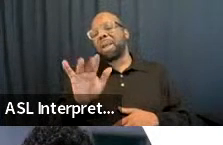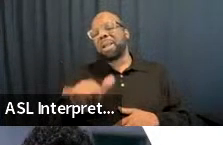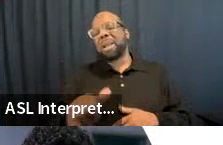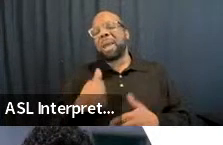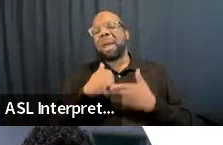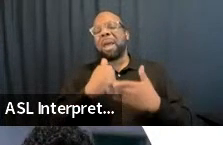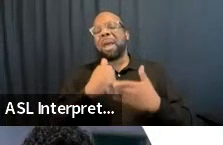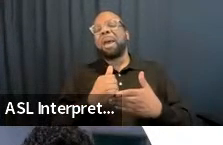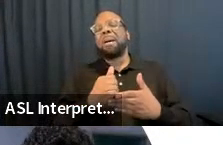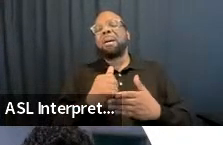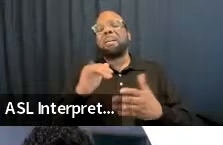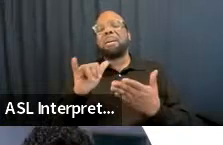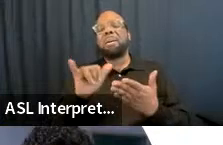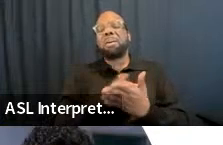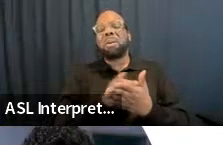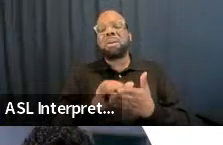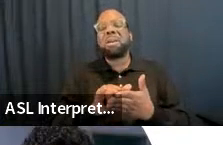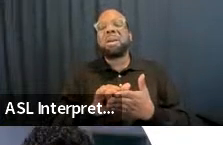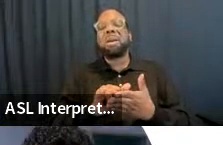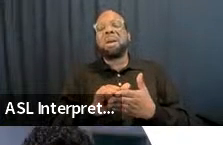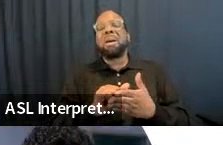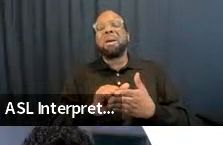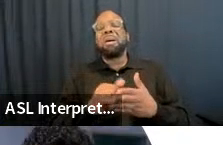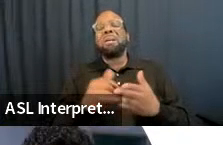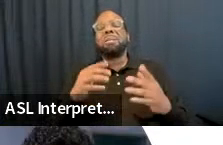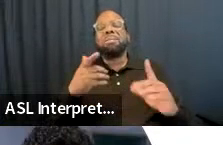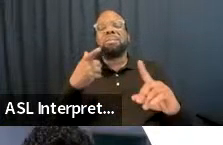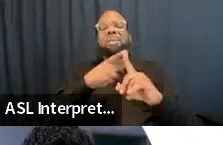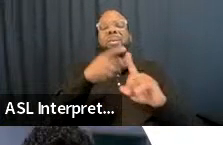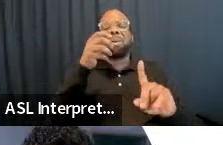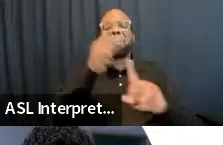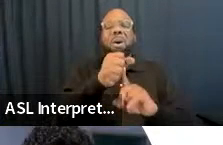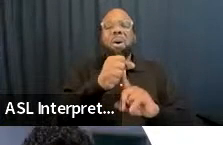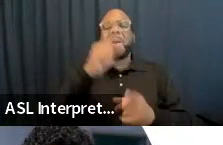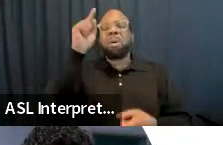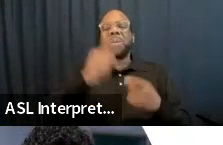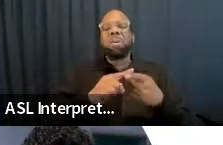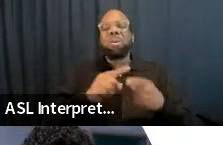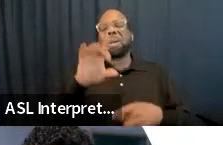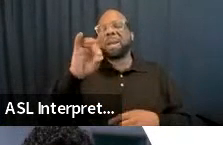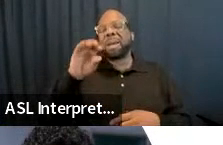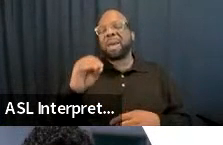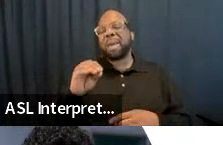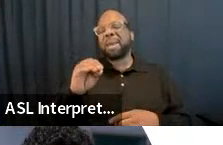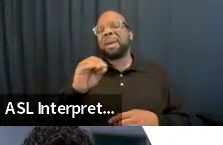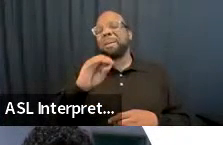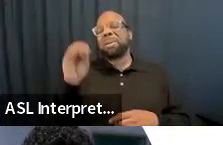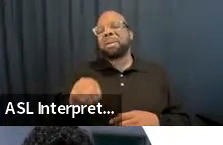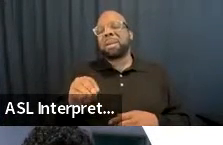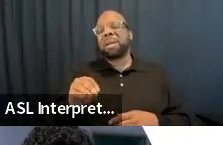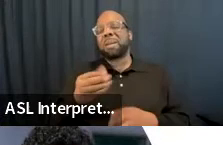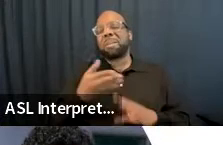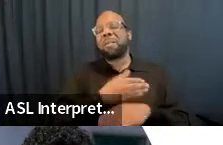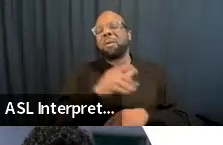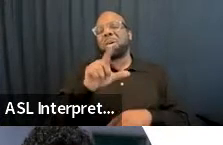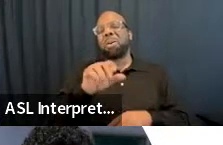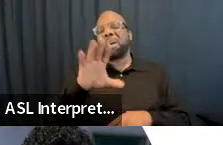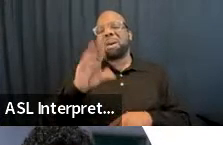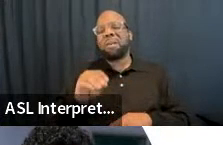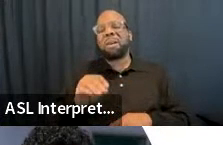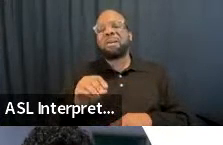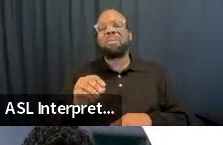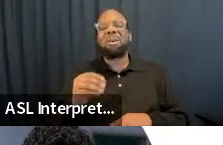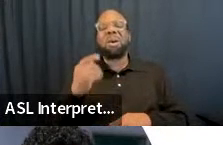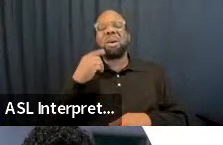its ambitious goal of reducing its carbon emissions by 80% by 2050 by updating its zoning to make it easier to green our